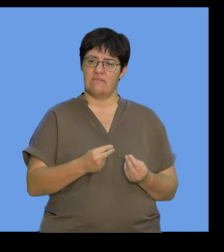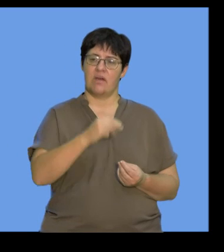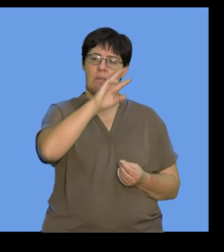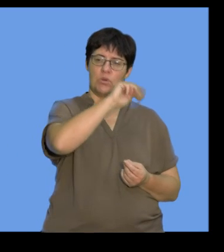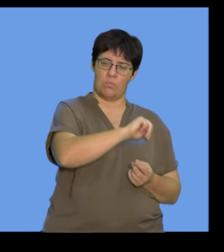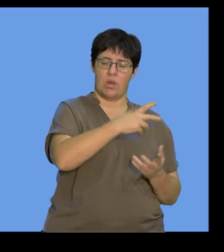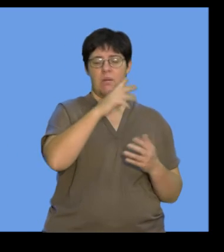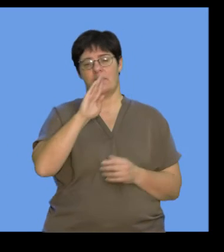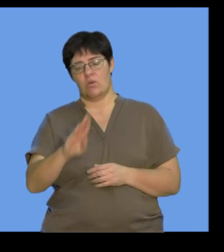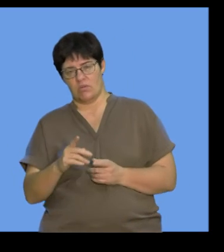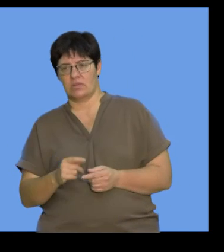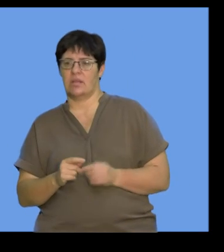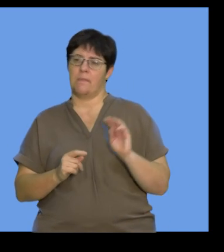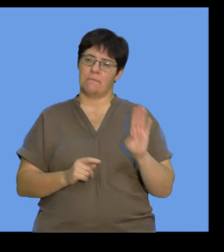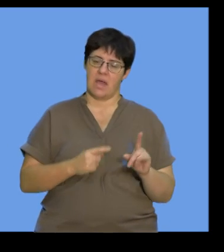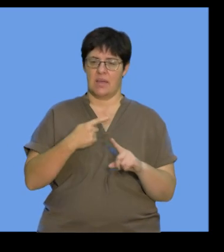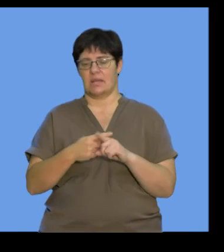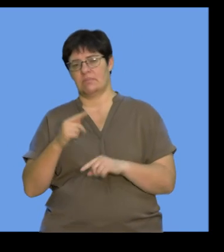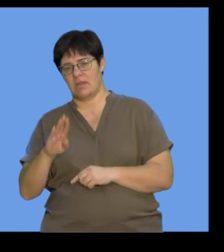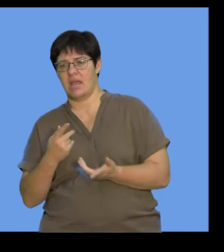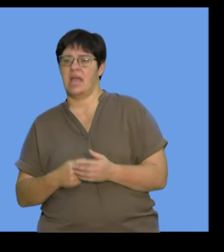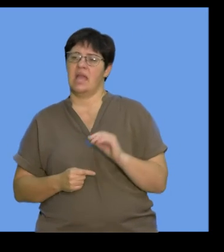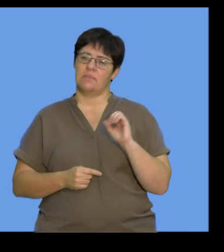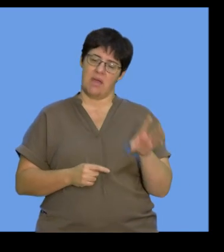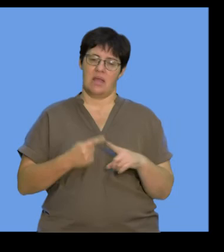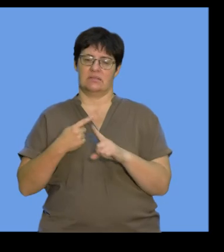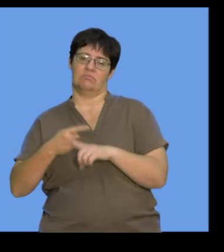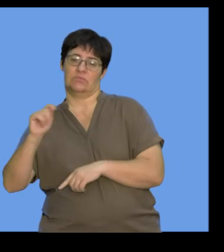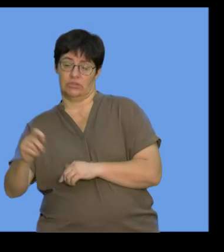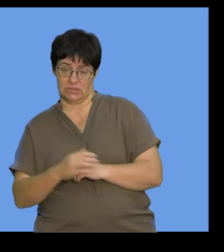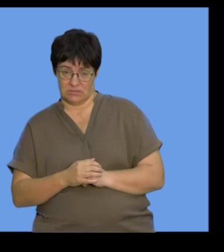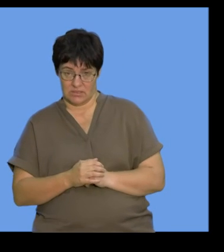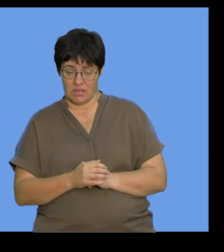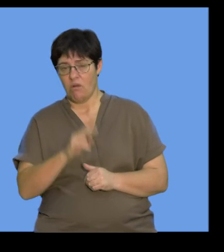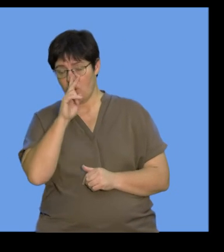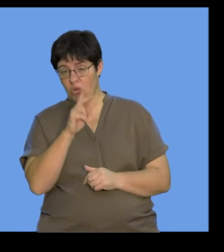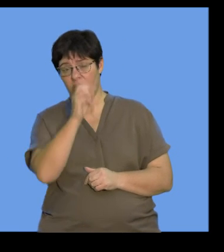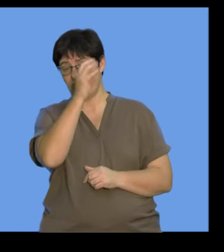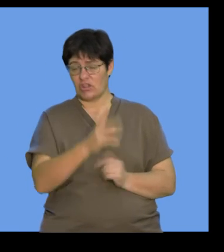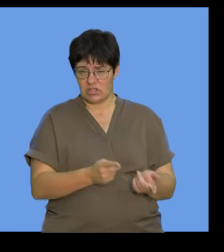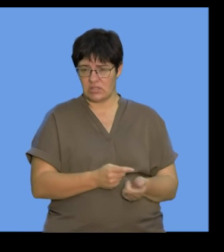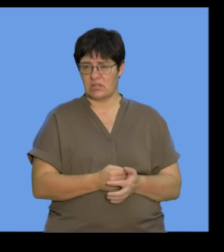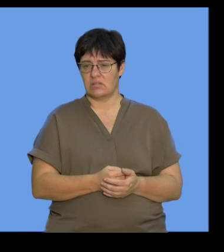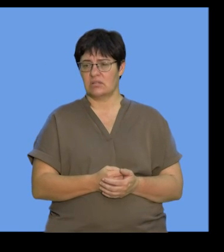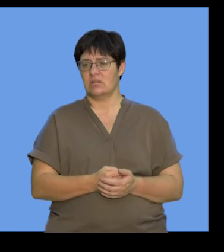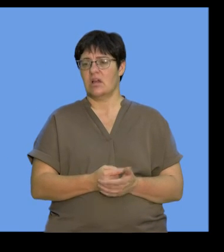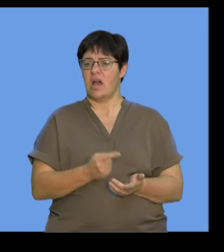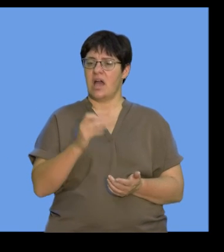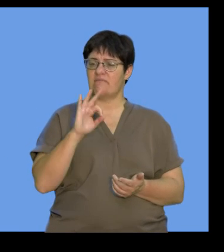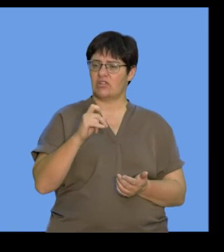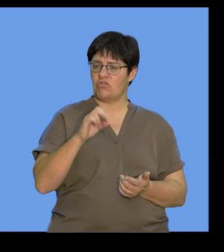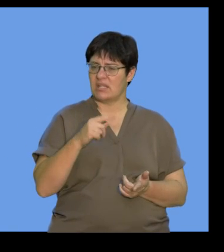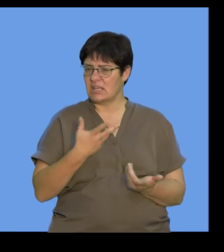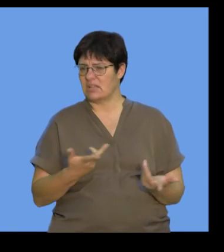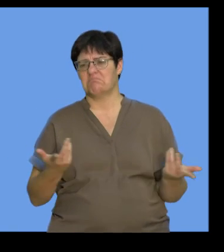binomial, bi with a bi with a trinomial. We looked at some fractions, some factorizing, which was a